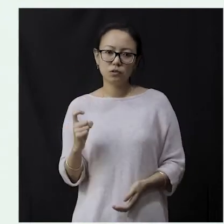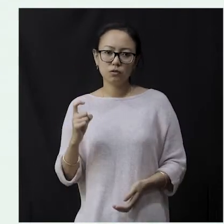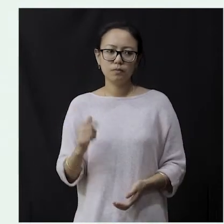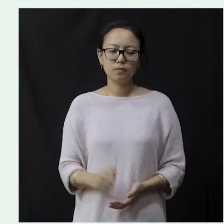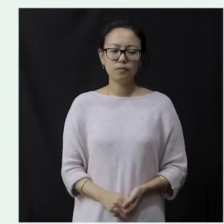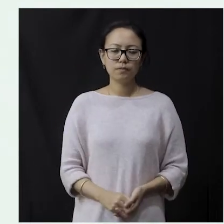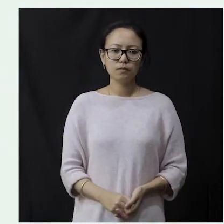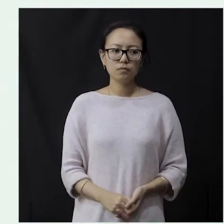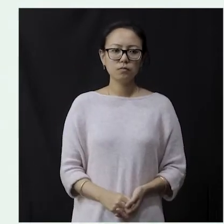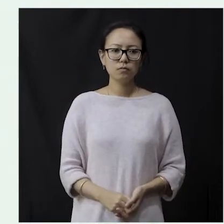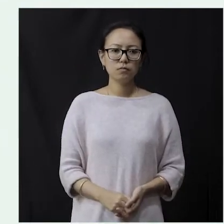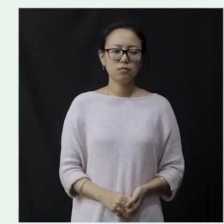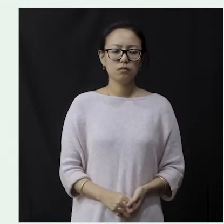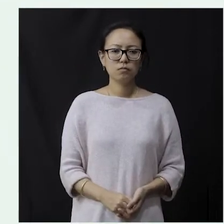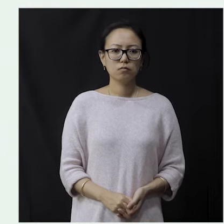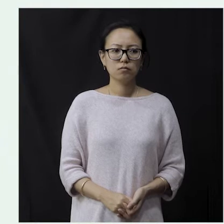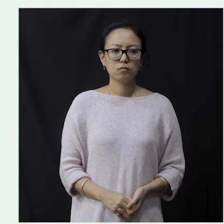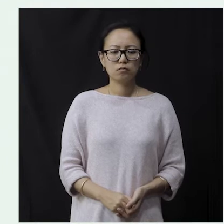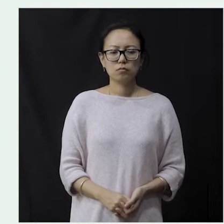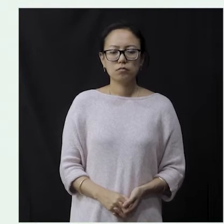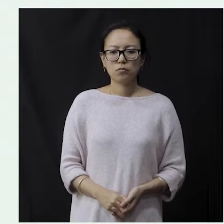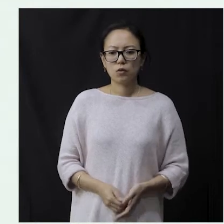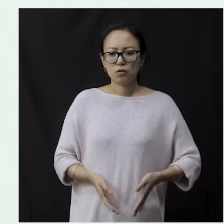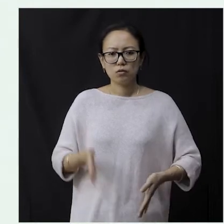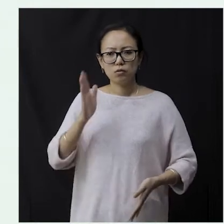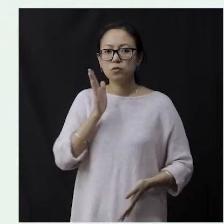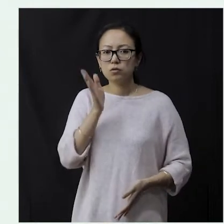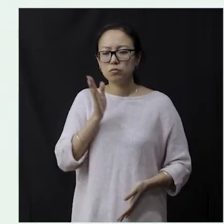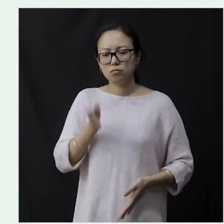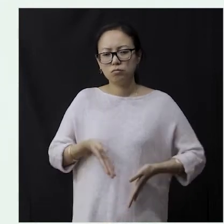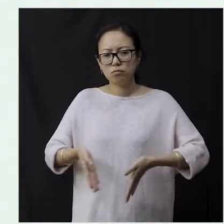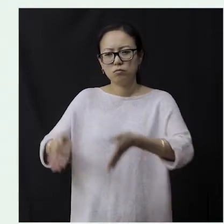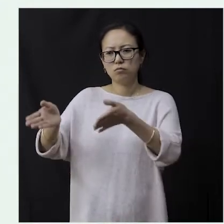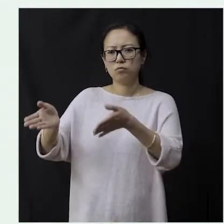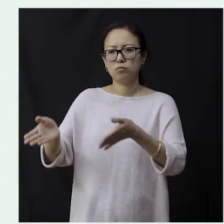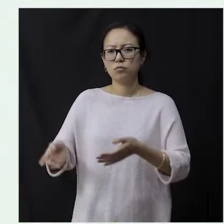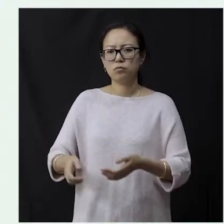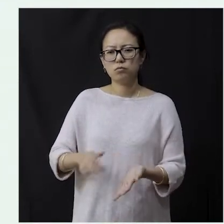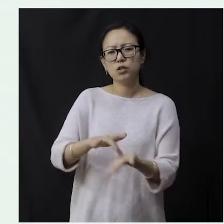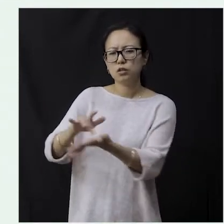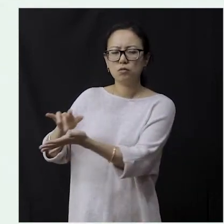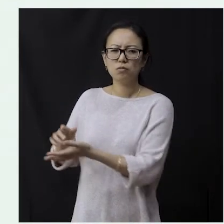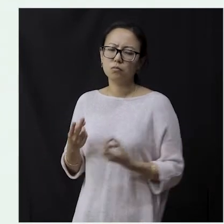these tracks, the train can run to any distance or any location. Okay.